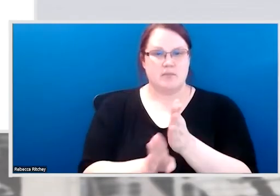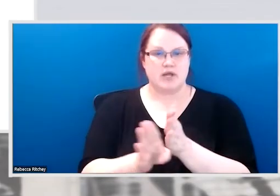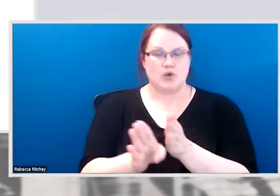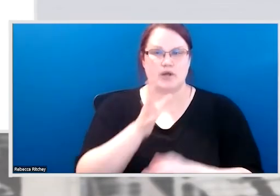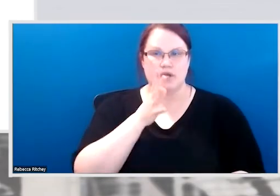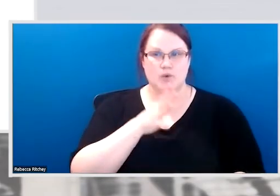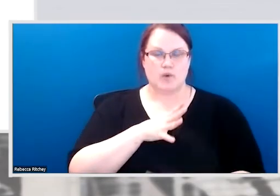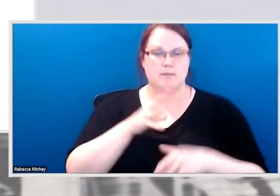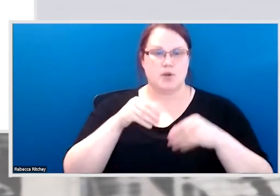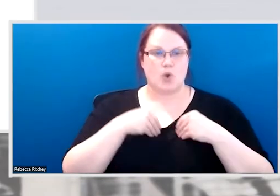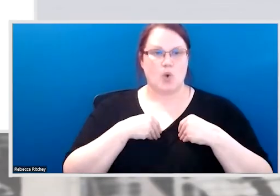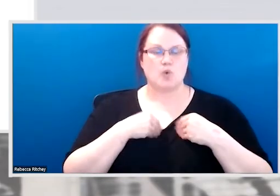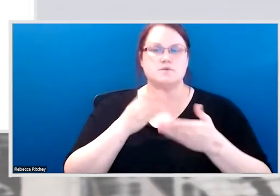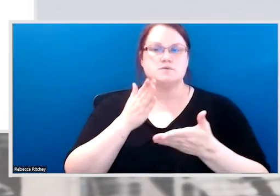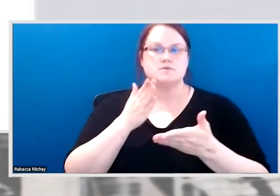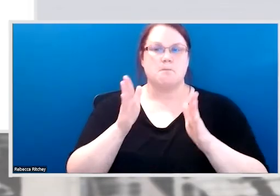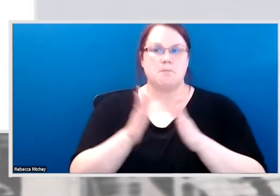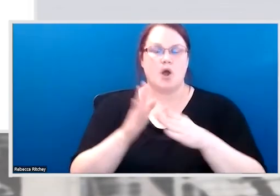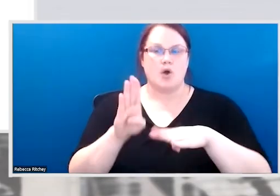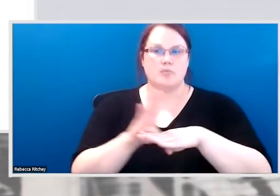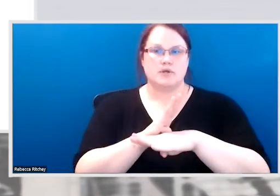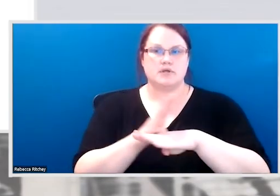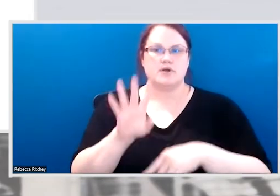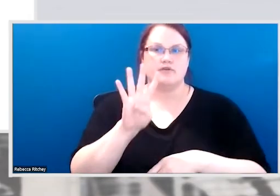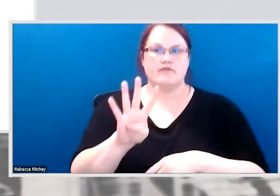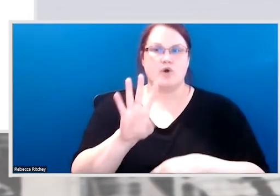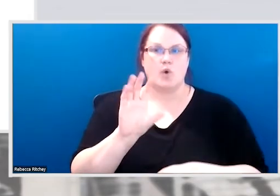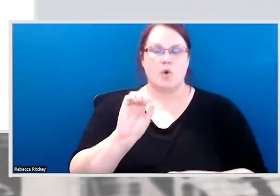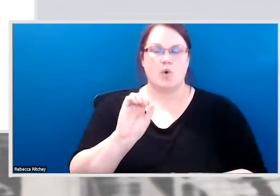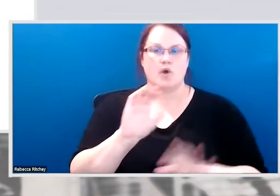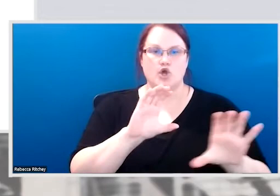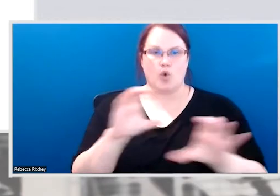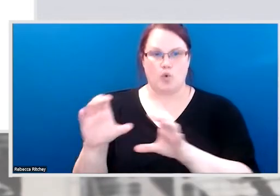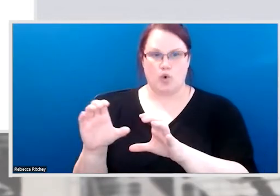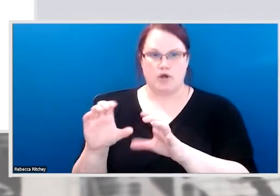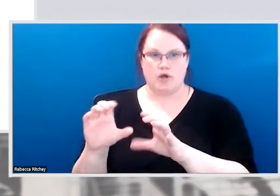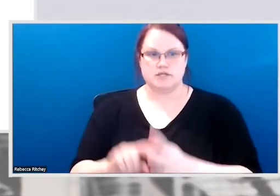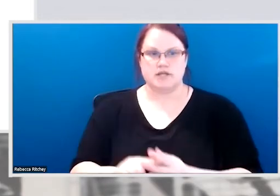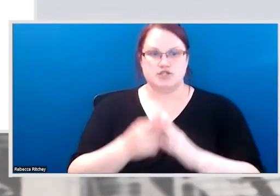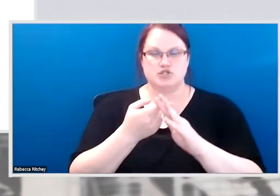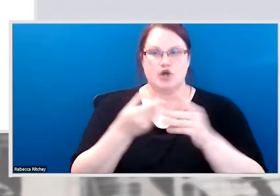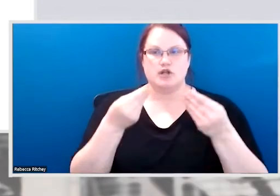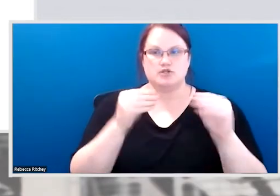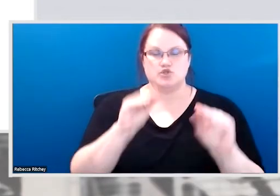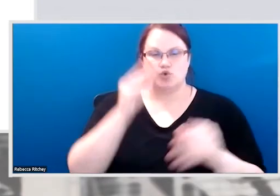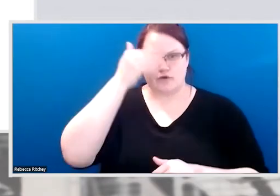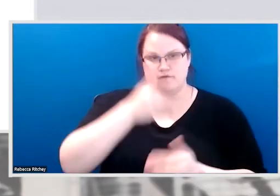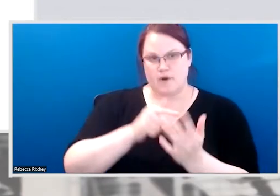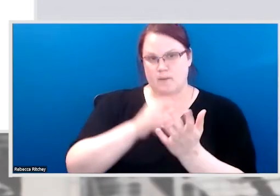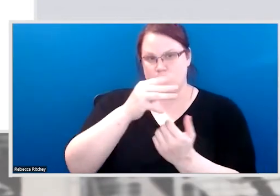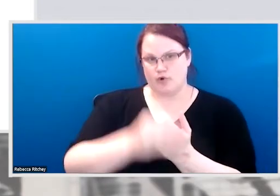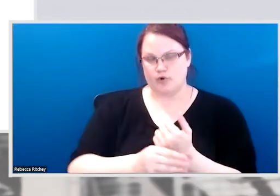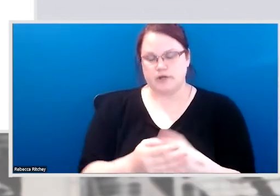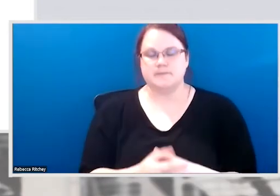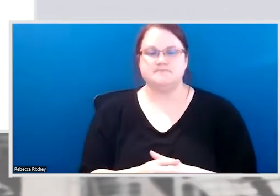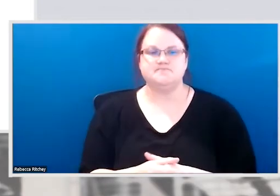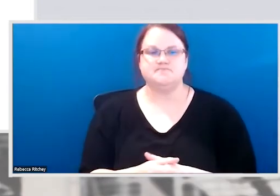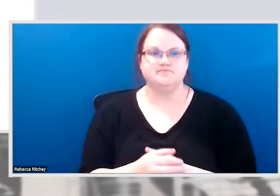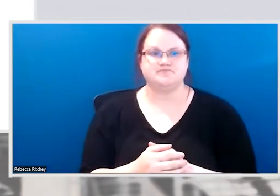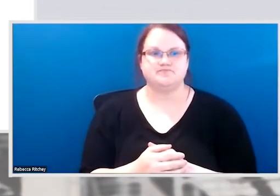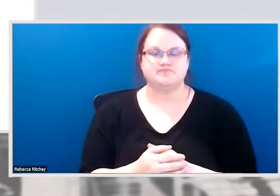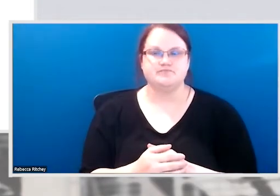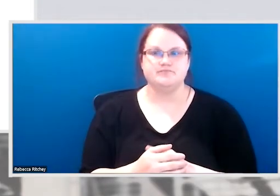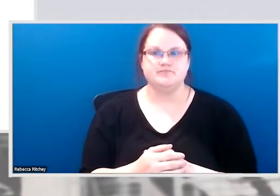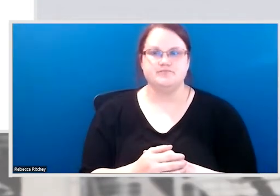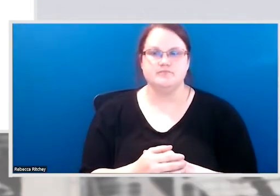women-owned small businesses in 4 cohorts in the Startup to Storefront program. Part of